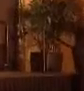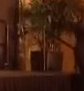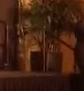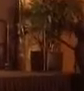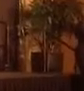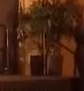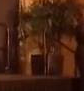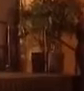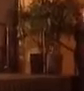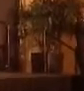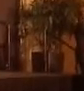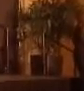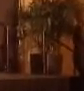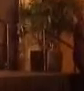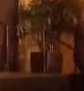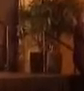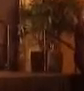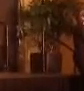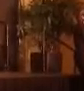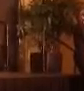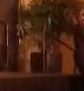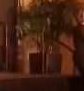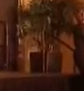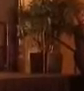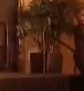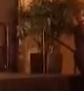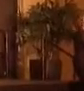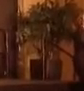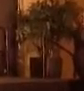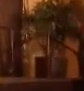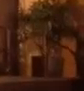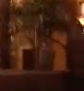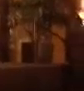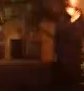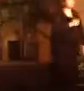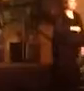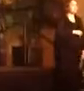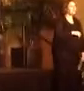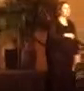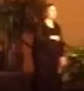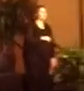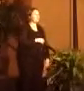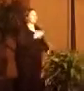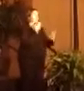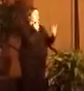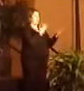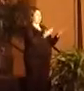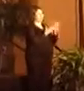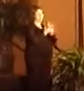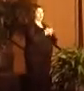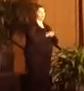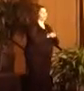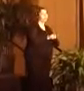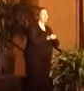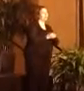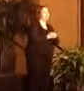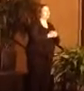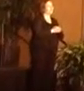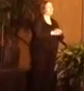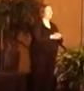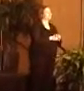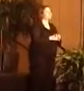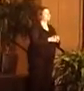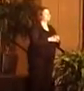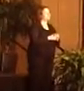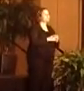true blog buddy? That's pretty good. Okay, so for those of you Thank you, by the way. For those of you